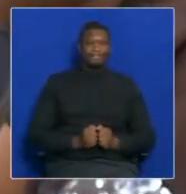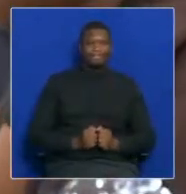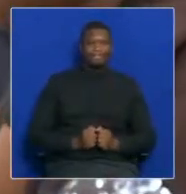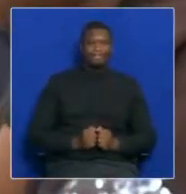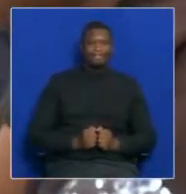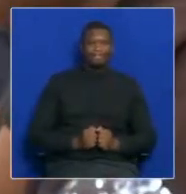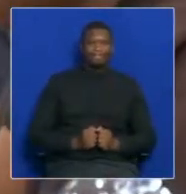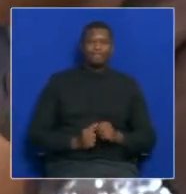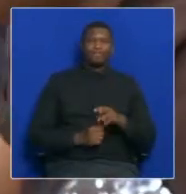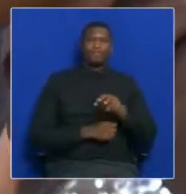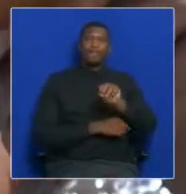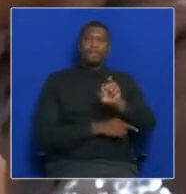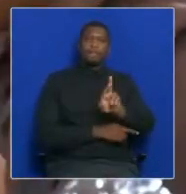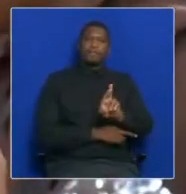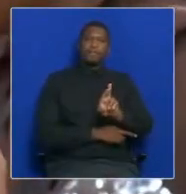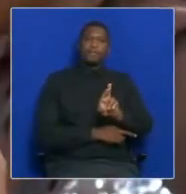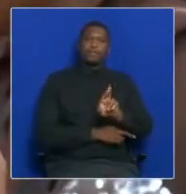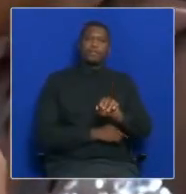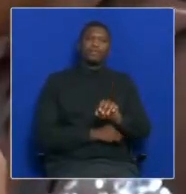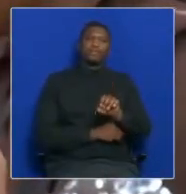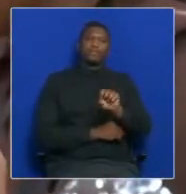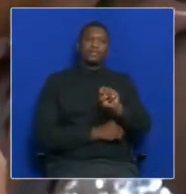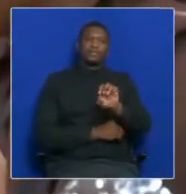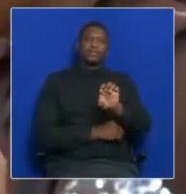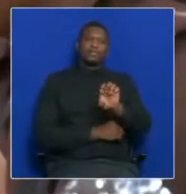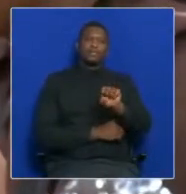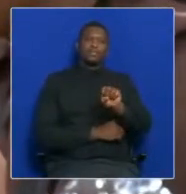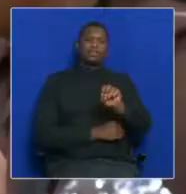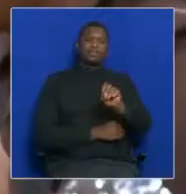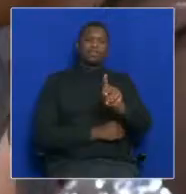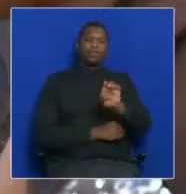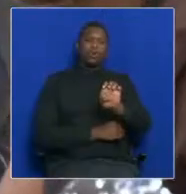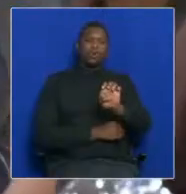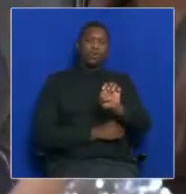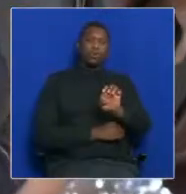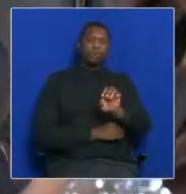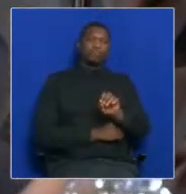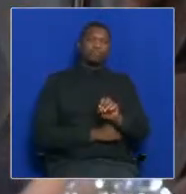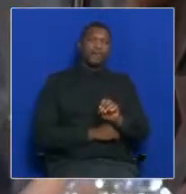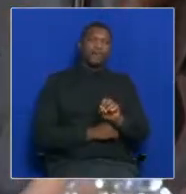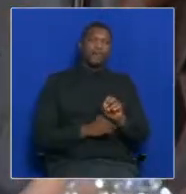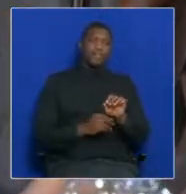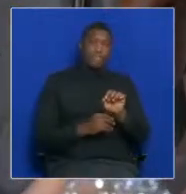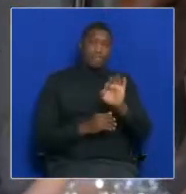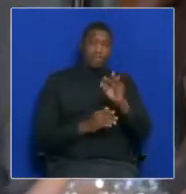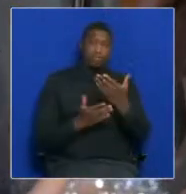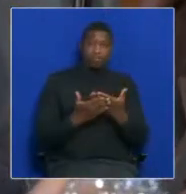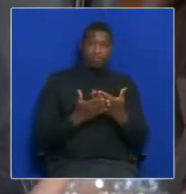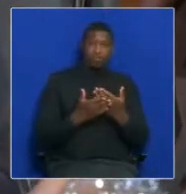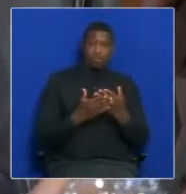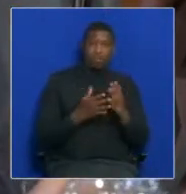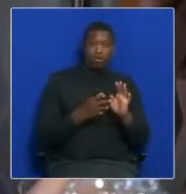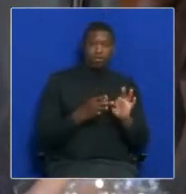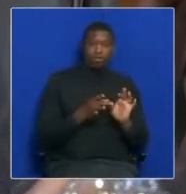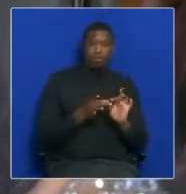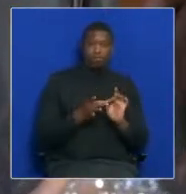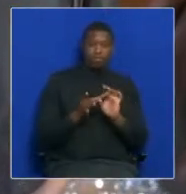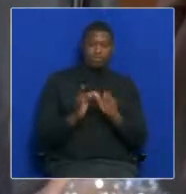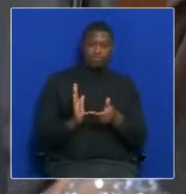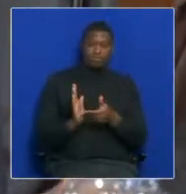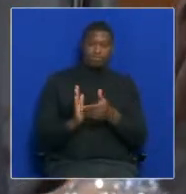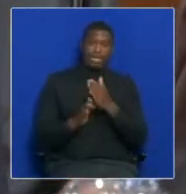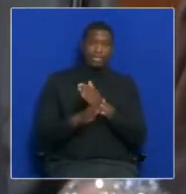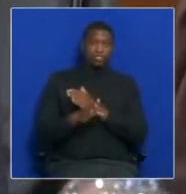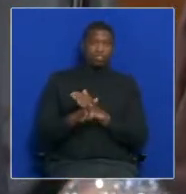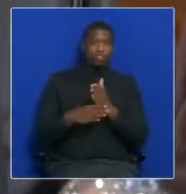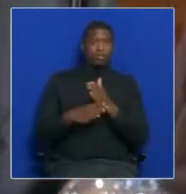Mr. Sissoko, if we can then return to the section that you dealt with before the tea adjournment,